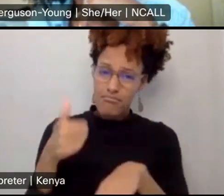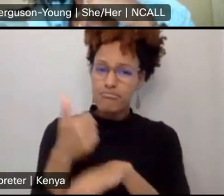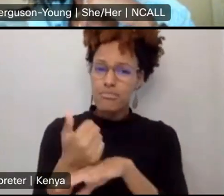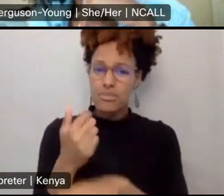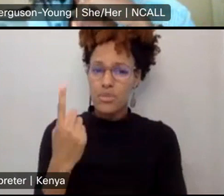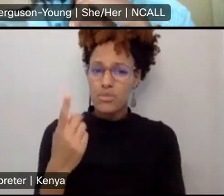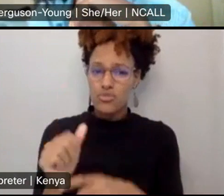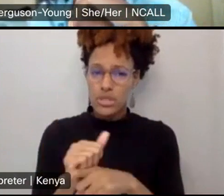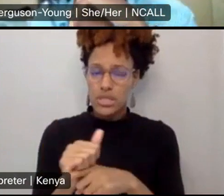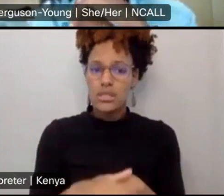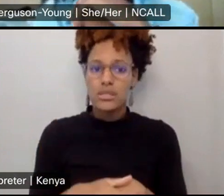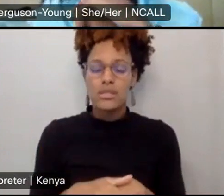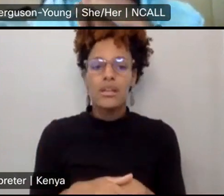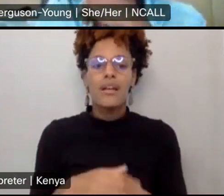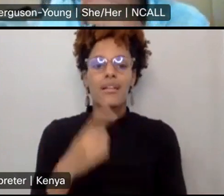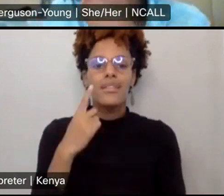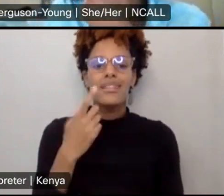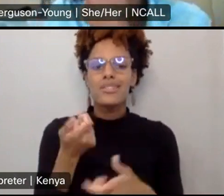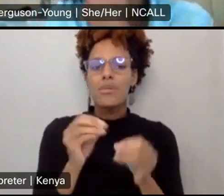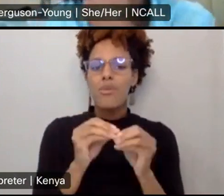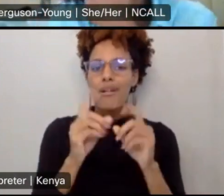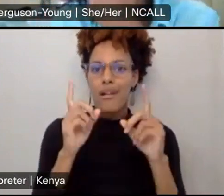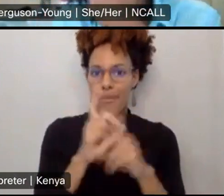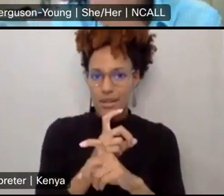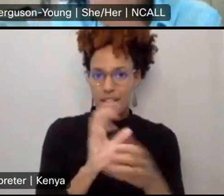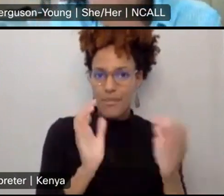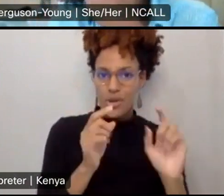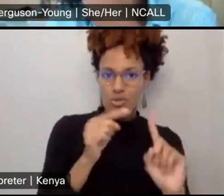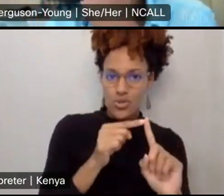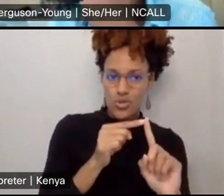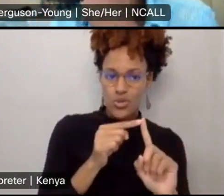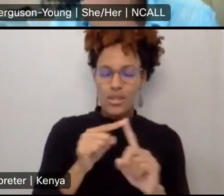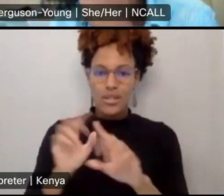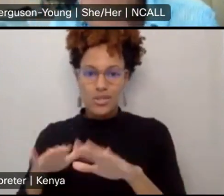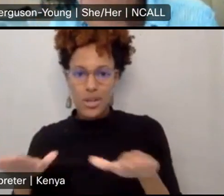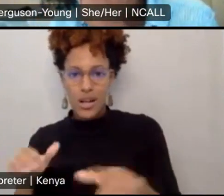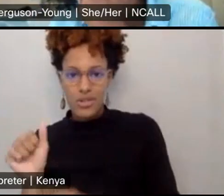in some ways a lot more complicated than child abuse, right? Because